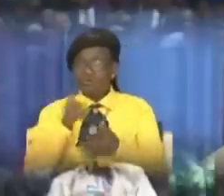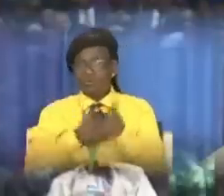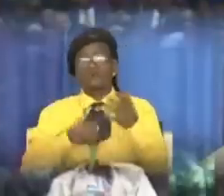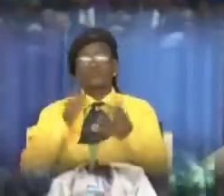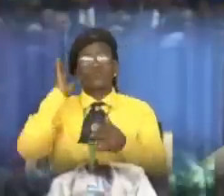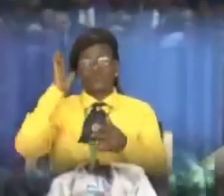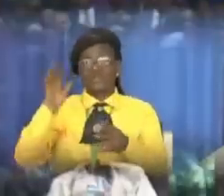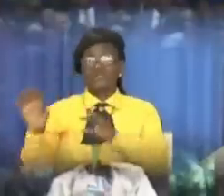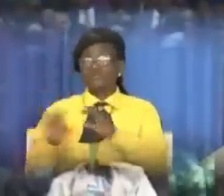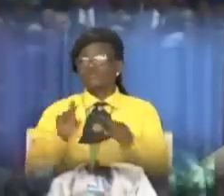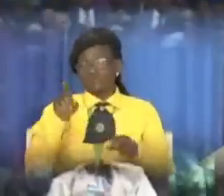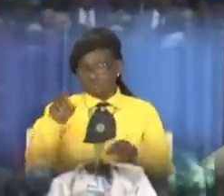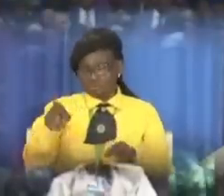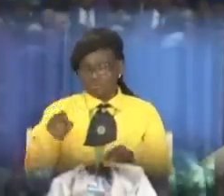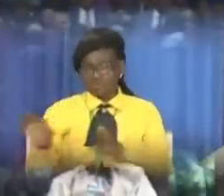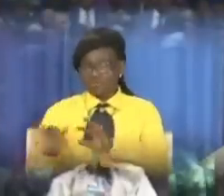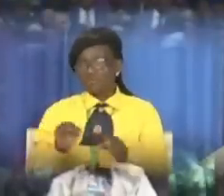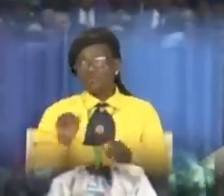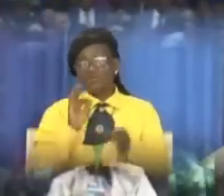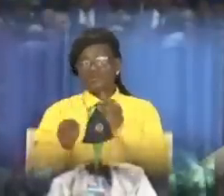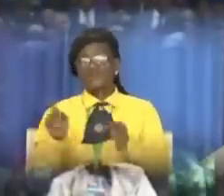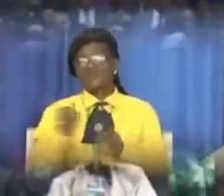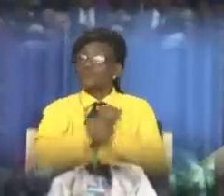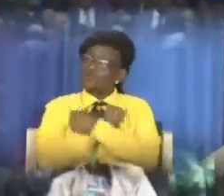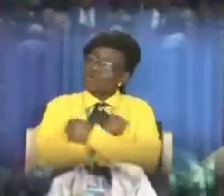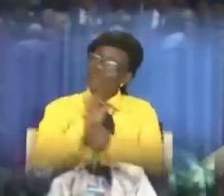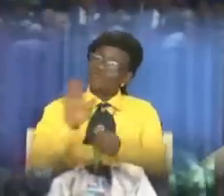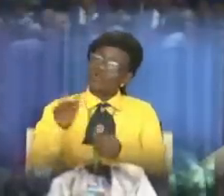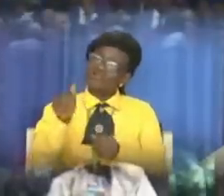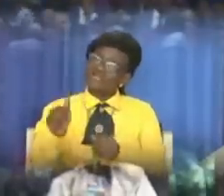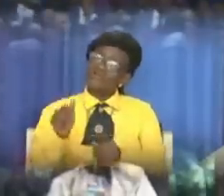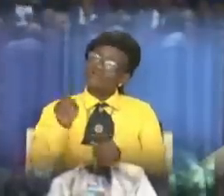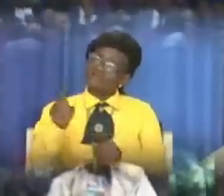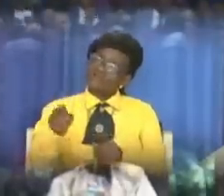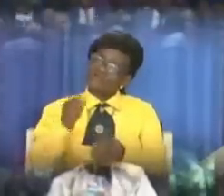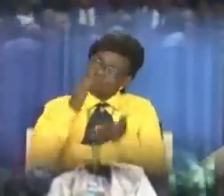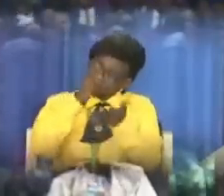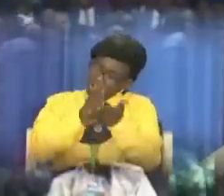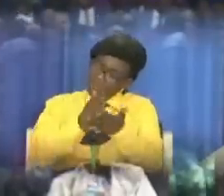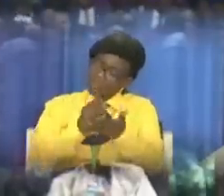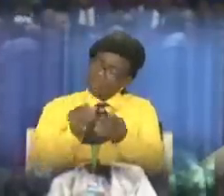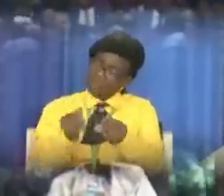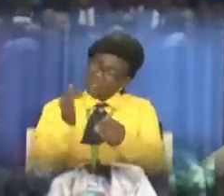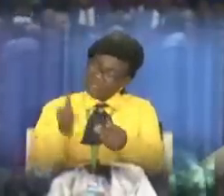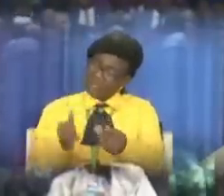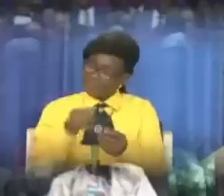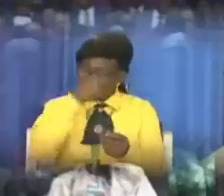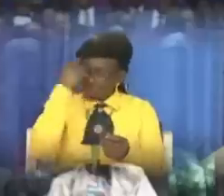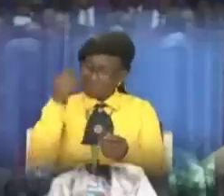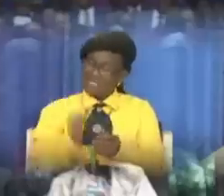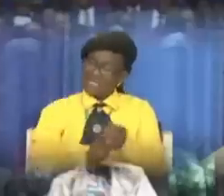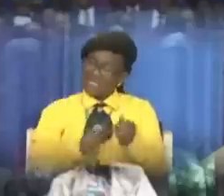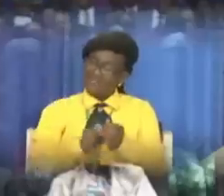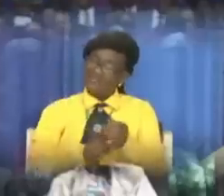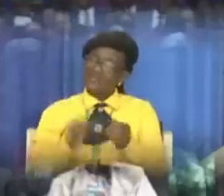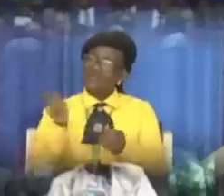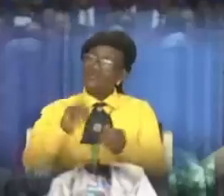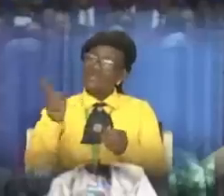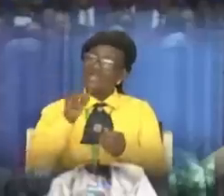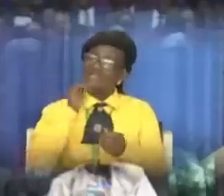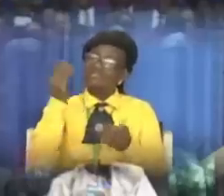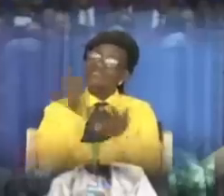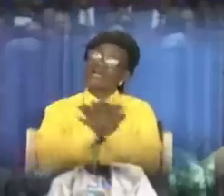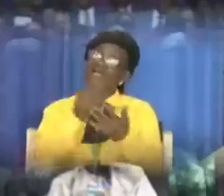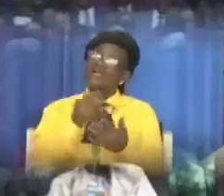If you love yourself, you stop immediately, because everywhere is dark, so you don't know where you're going anymore. So you